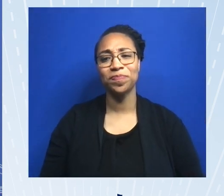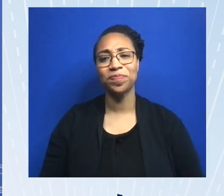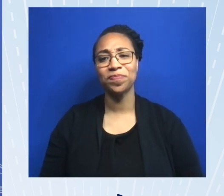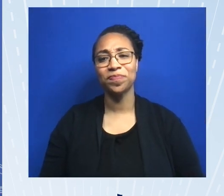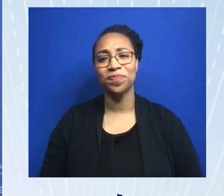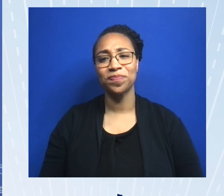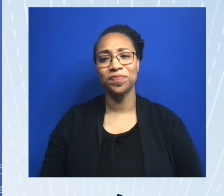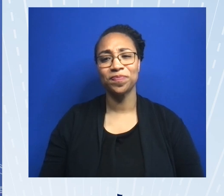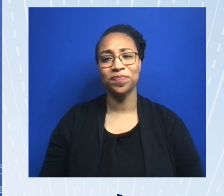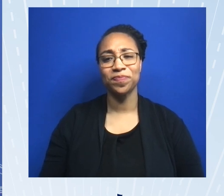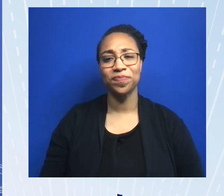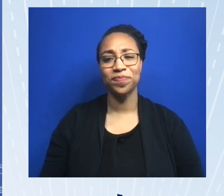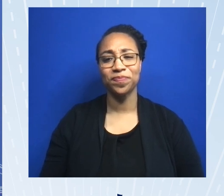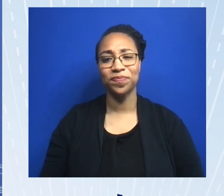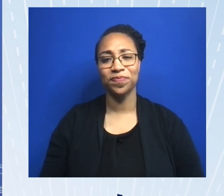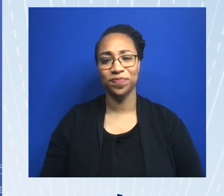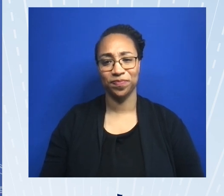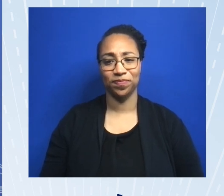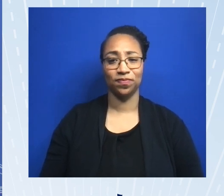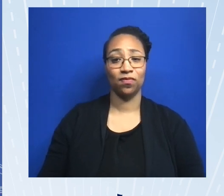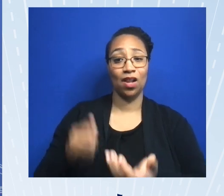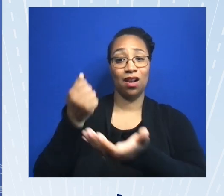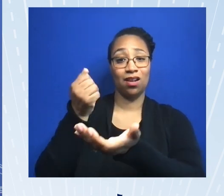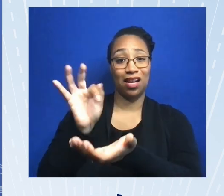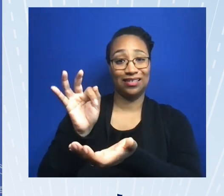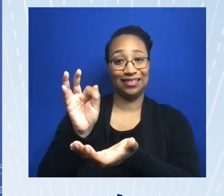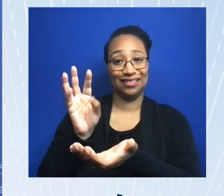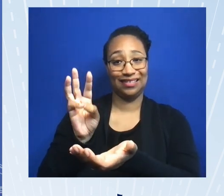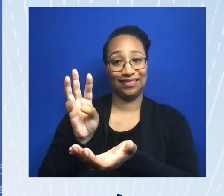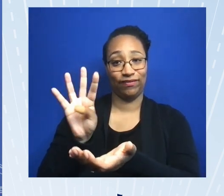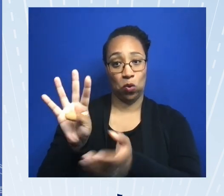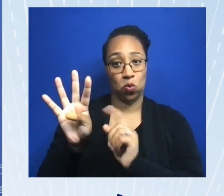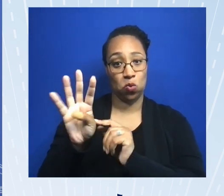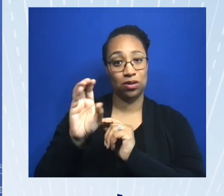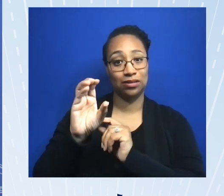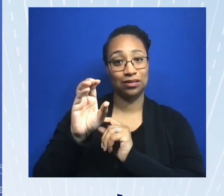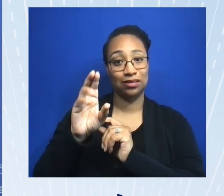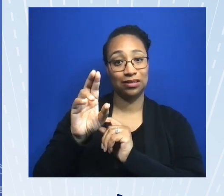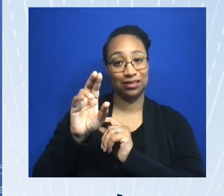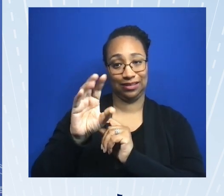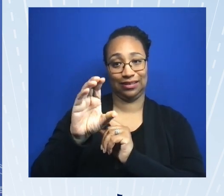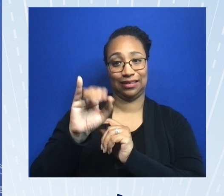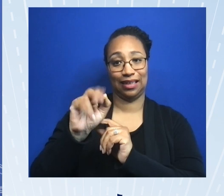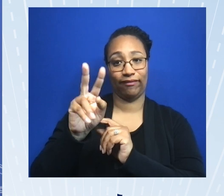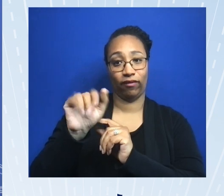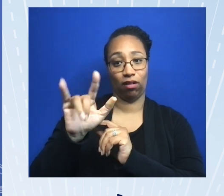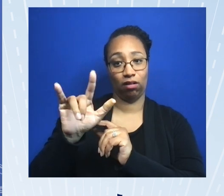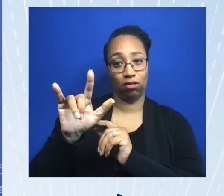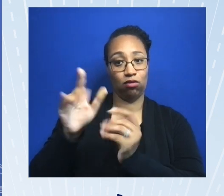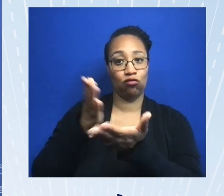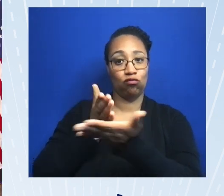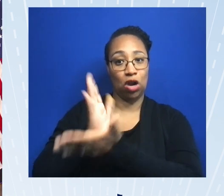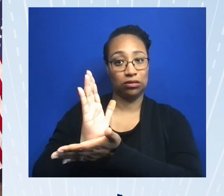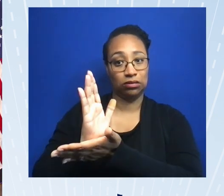on shared ancestry or ethnic characteristics in federally funded programs and activities.